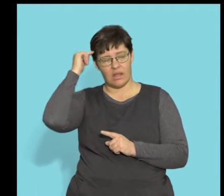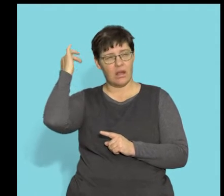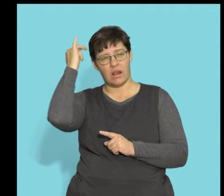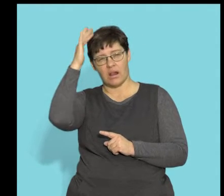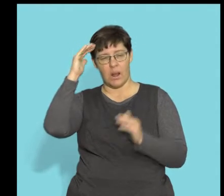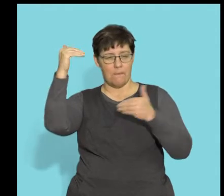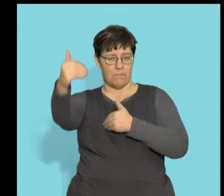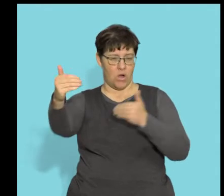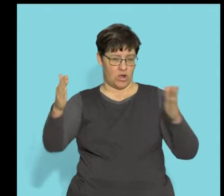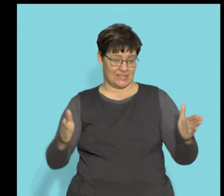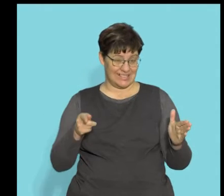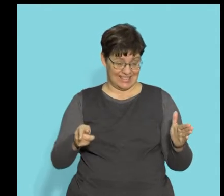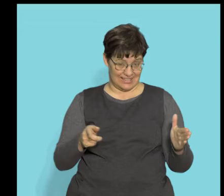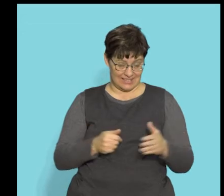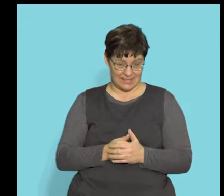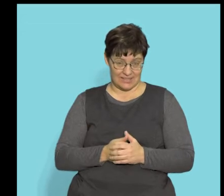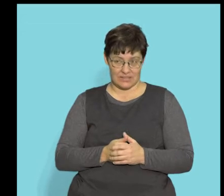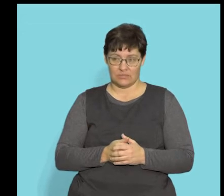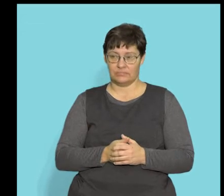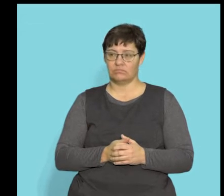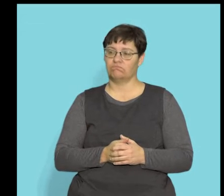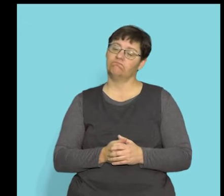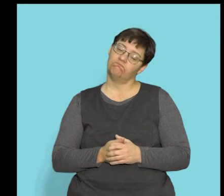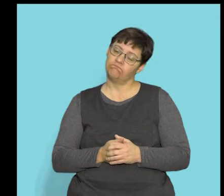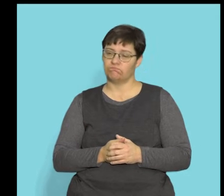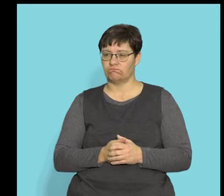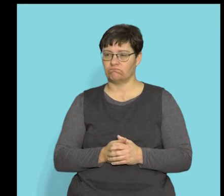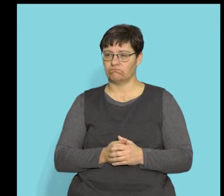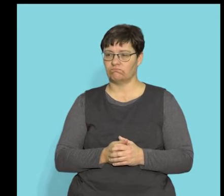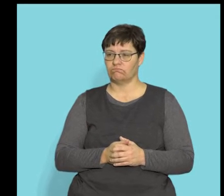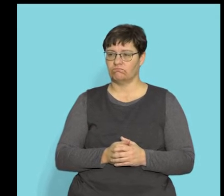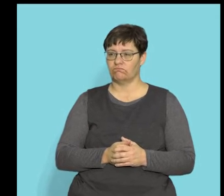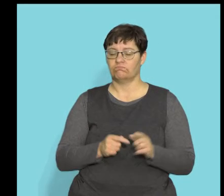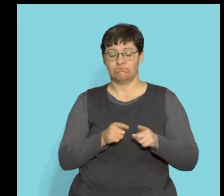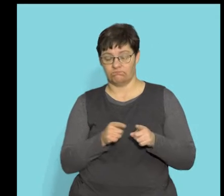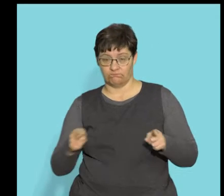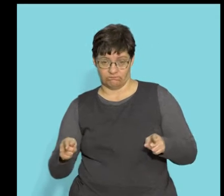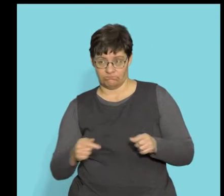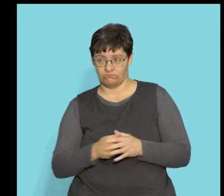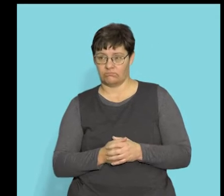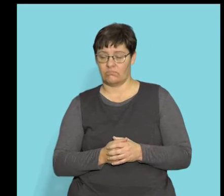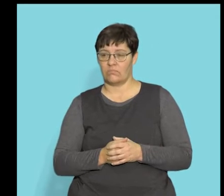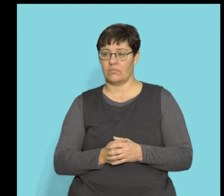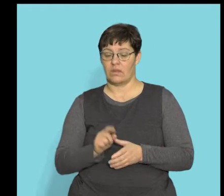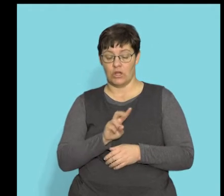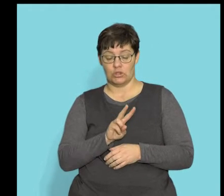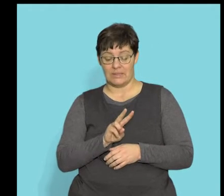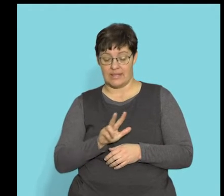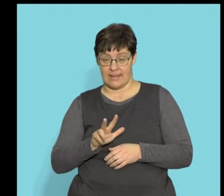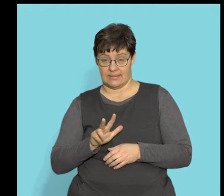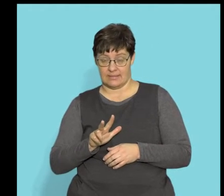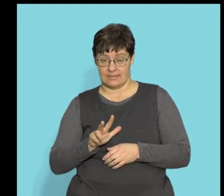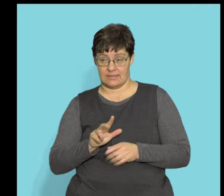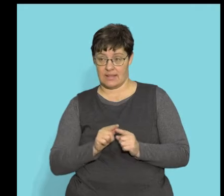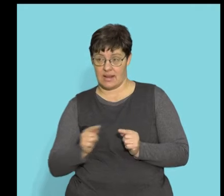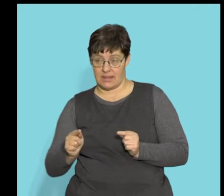box, and we are going to think about the dimensions of it. So we've got a length of